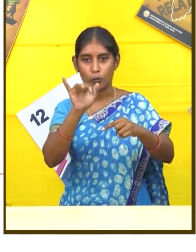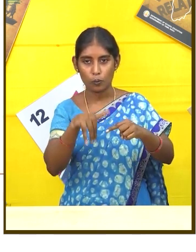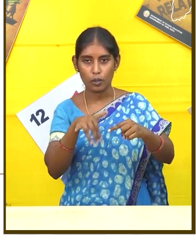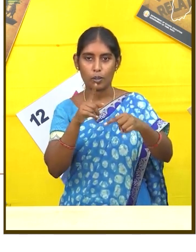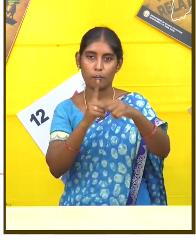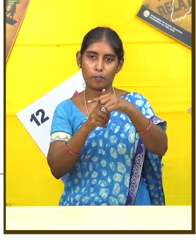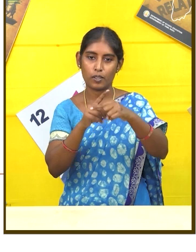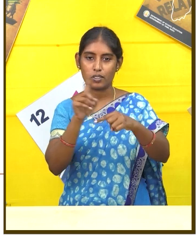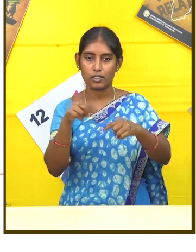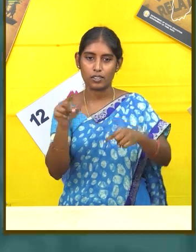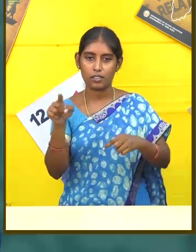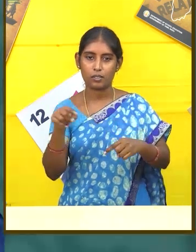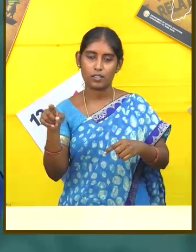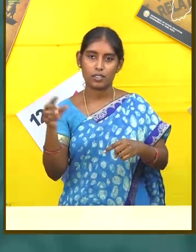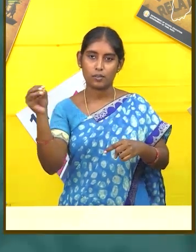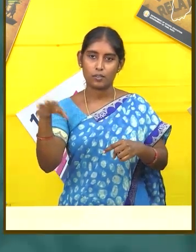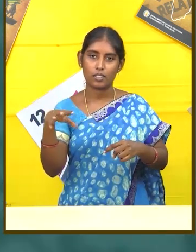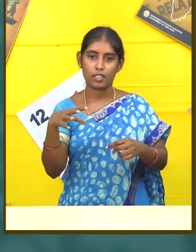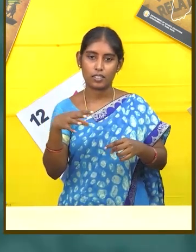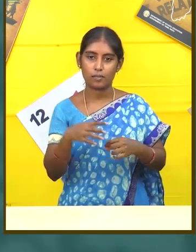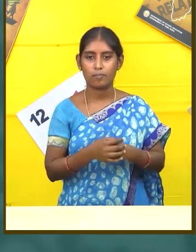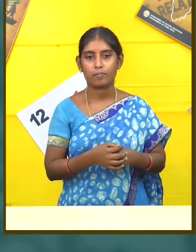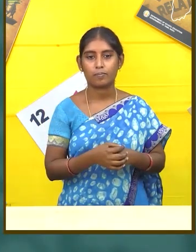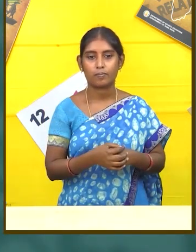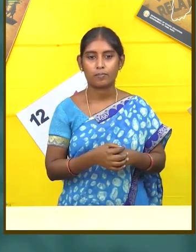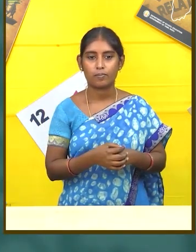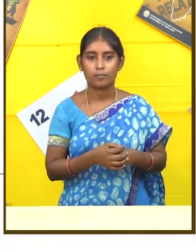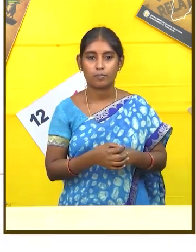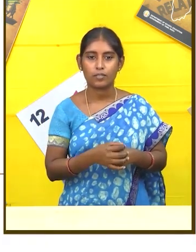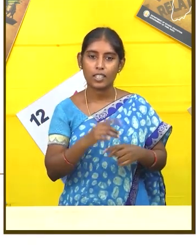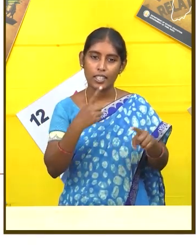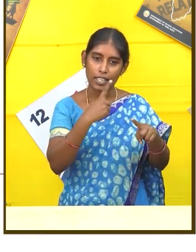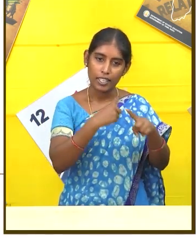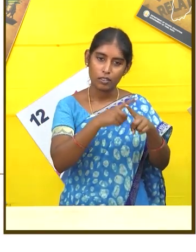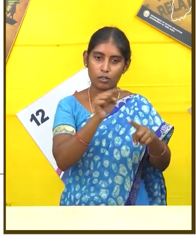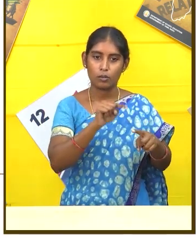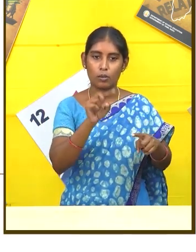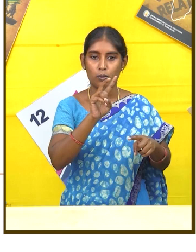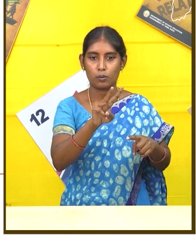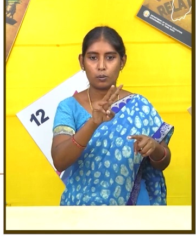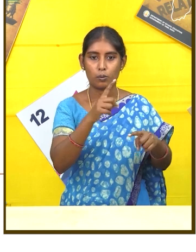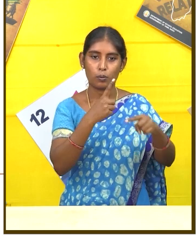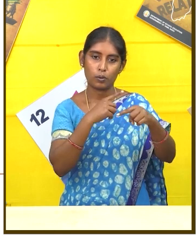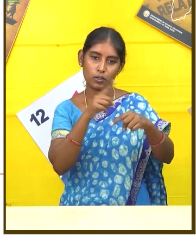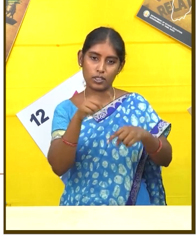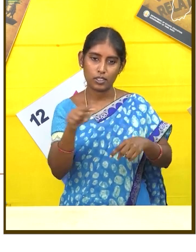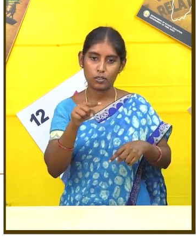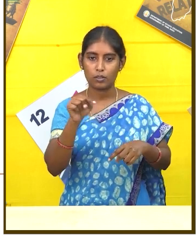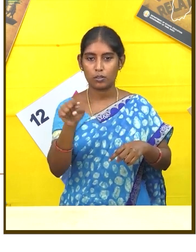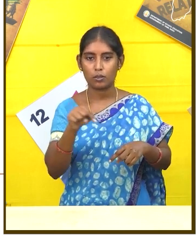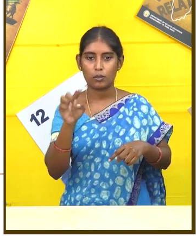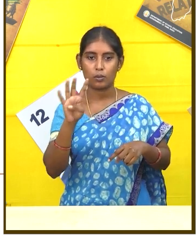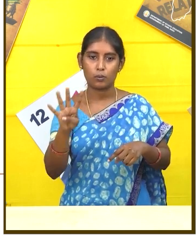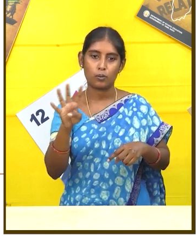plus y plus z equal to 5. In that you can substitute the values. For x is equal to 2, y equal, we want to find